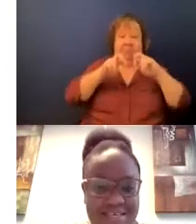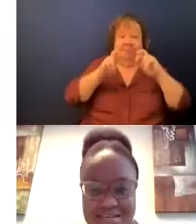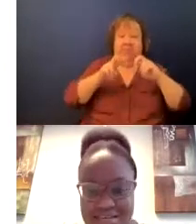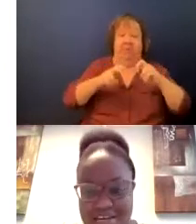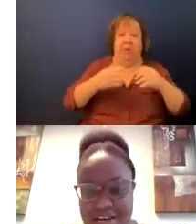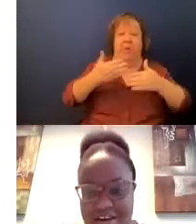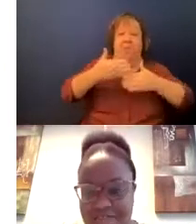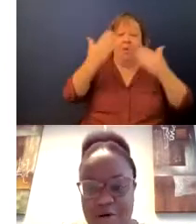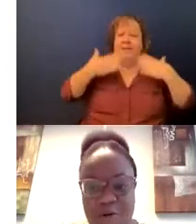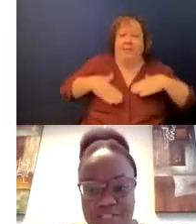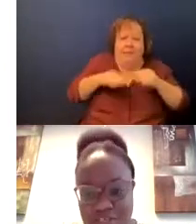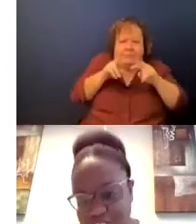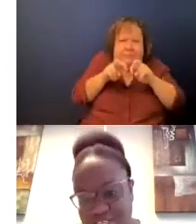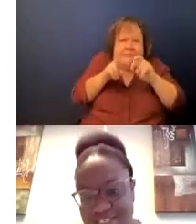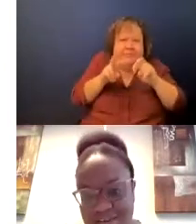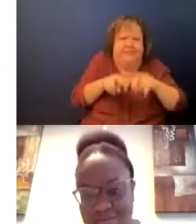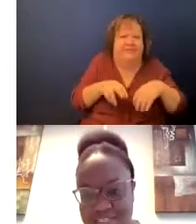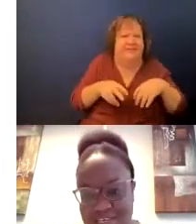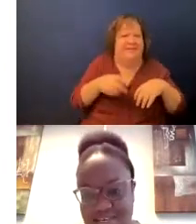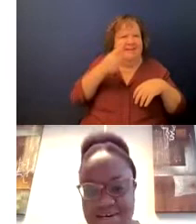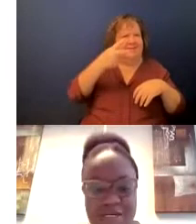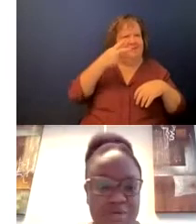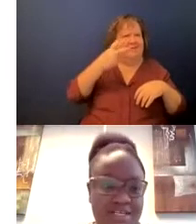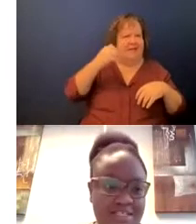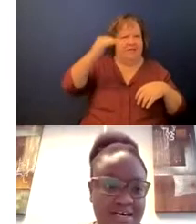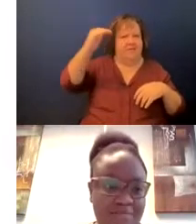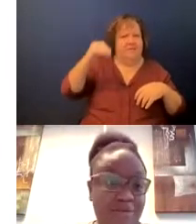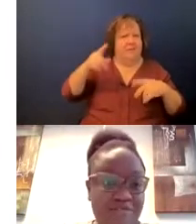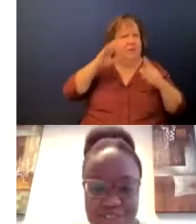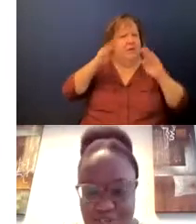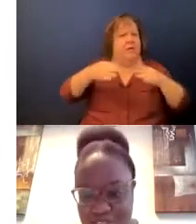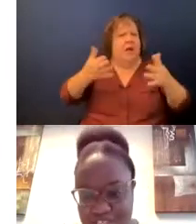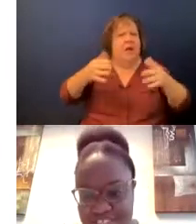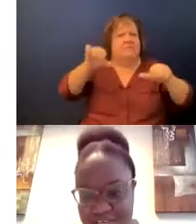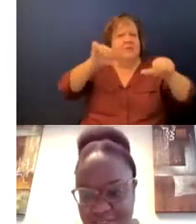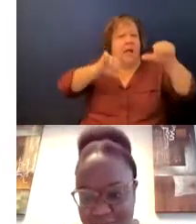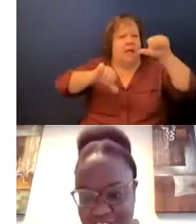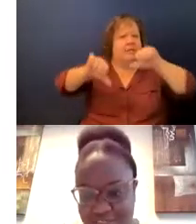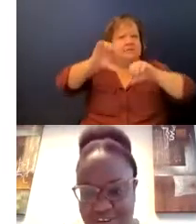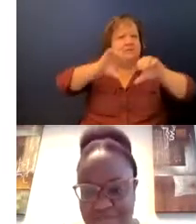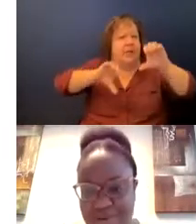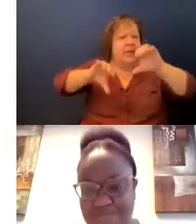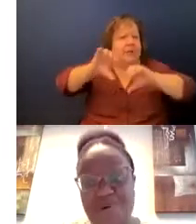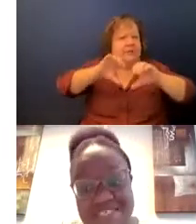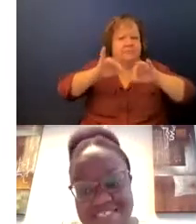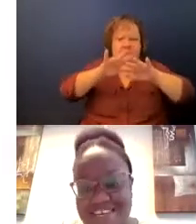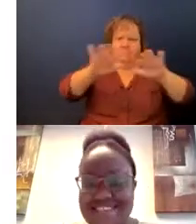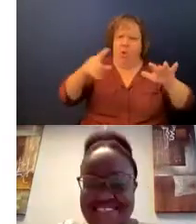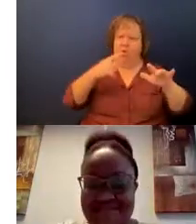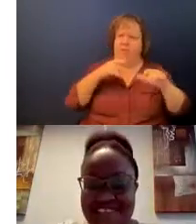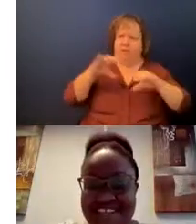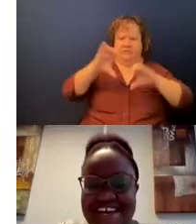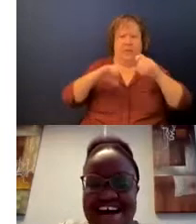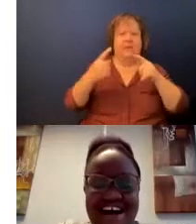and formal structures, I would say, as well as looking for solutions. Thank you so much for everyone. Books,